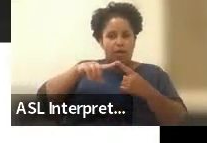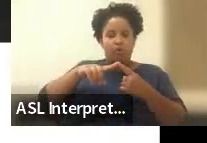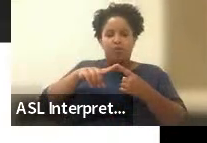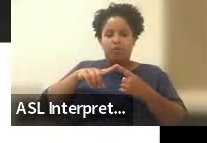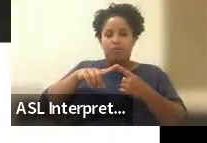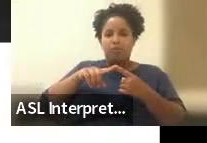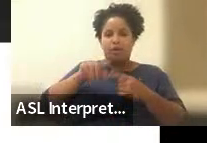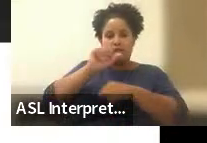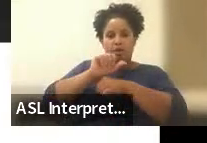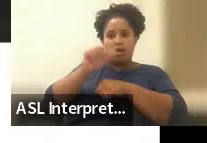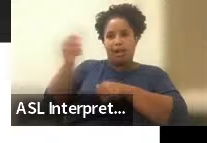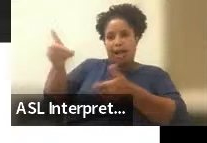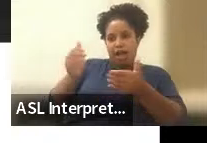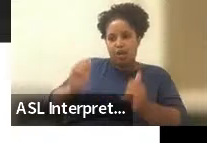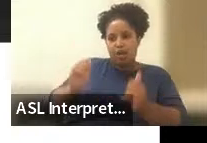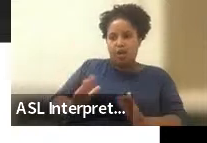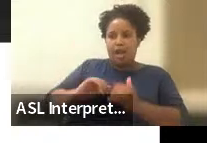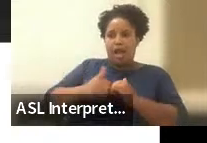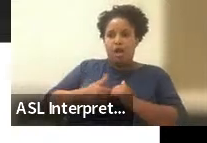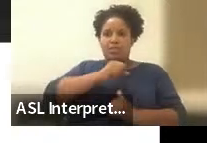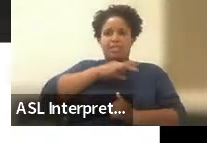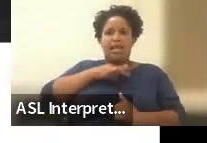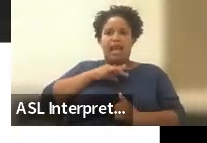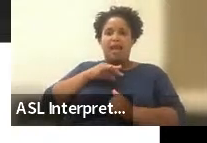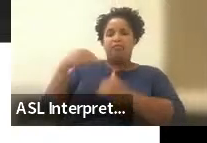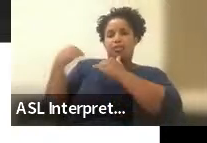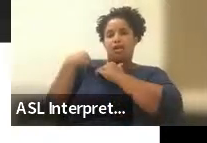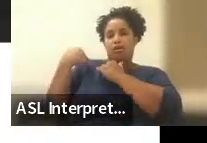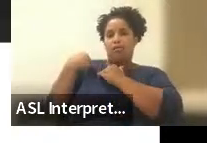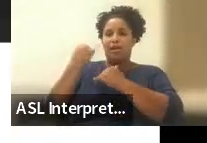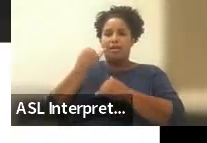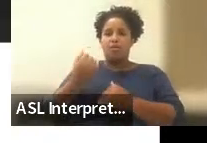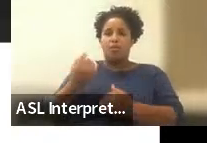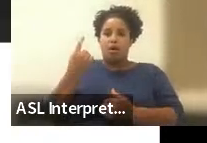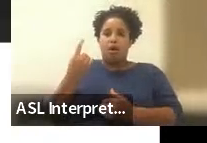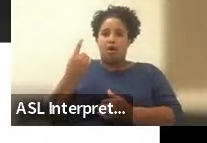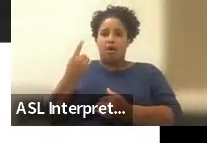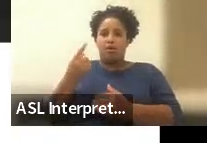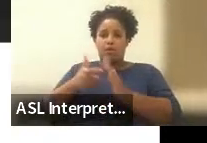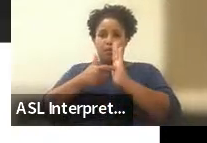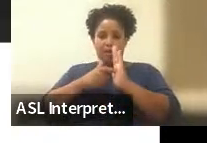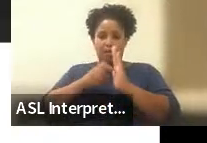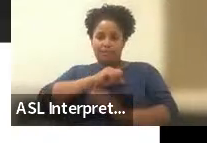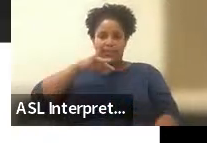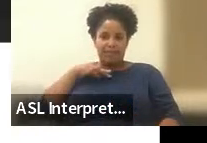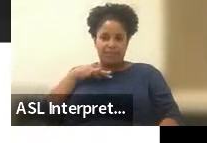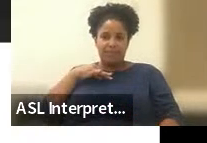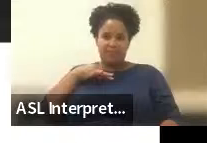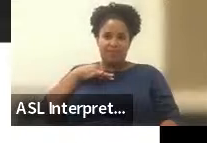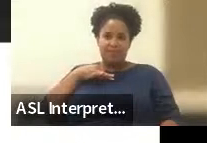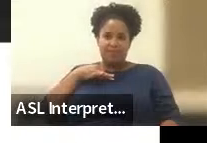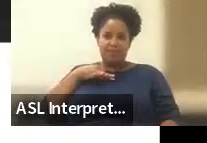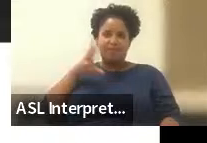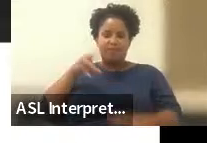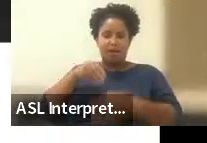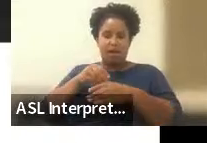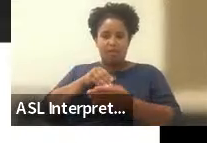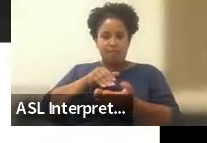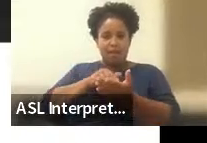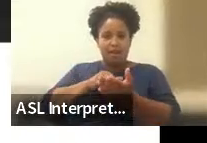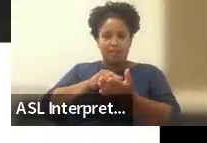as an employer, how do you hold staff accountable? If on one end we're mandating staff who are in the medical field